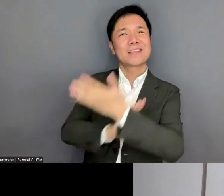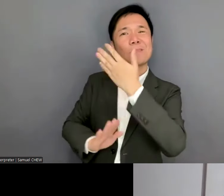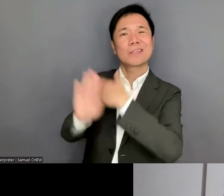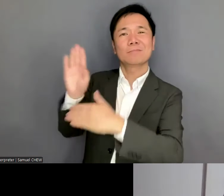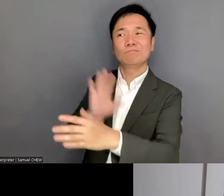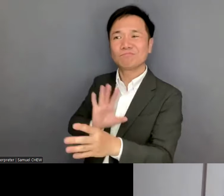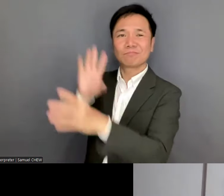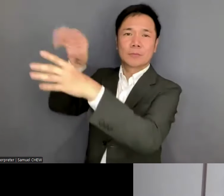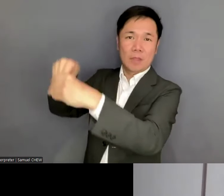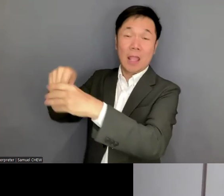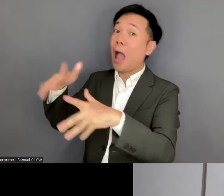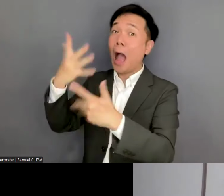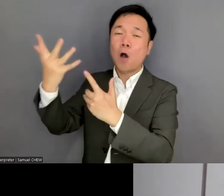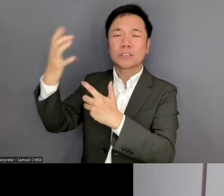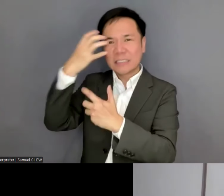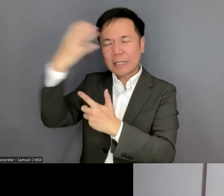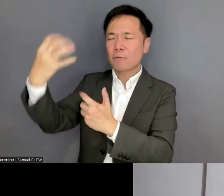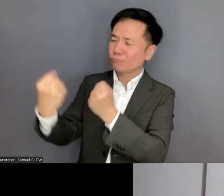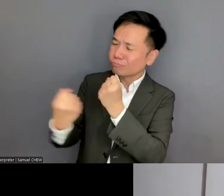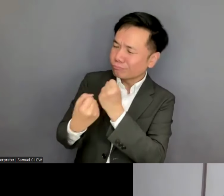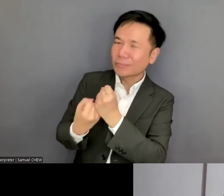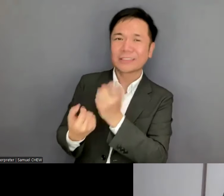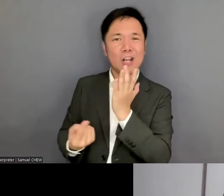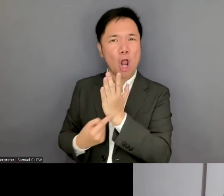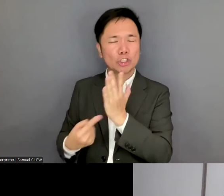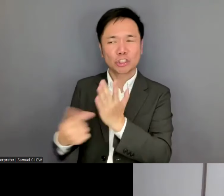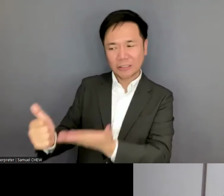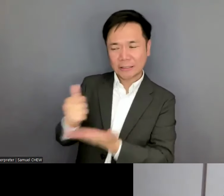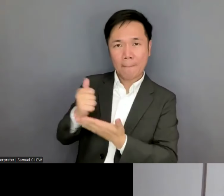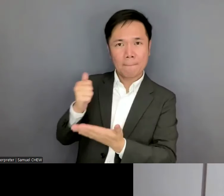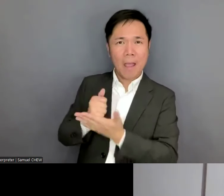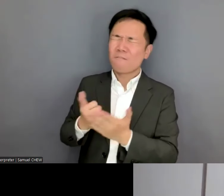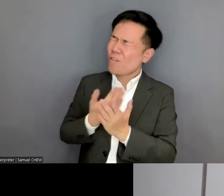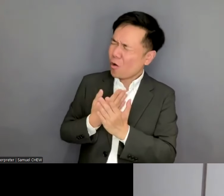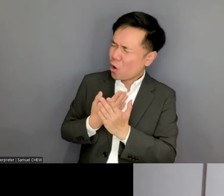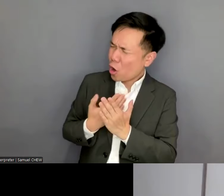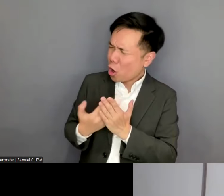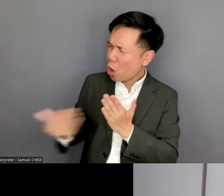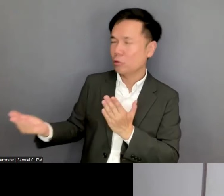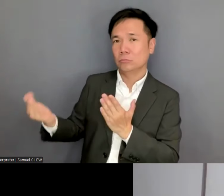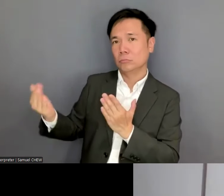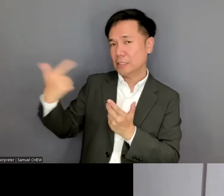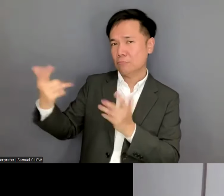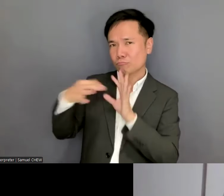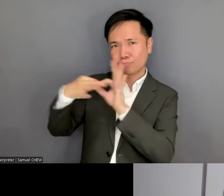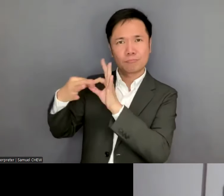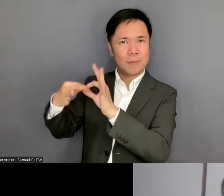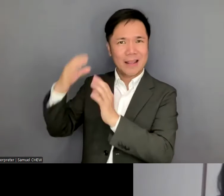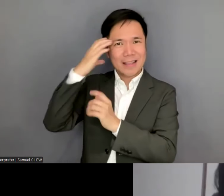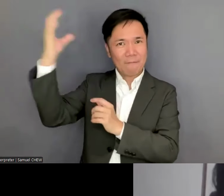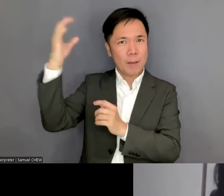providing assistive technology and other tools in all decision-making processes. And this is maybe